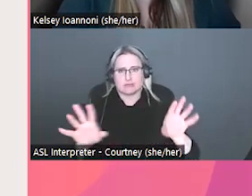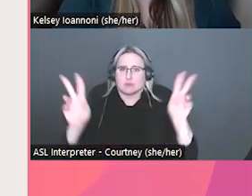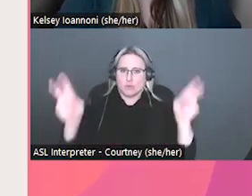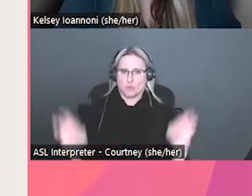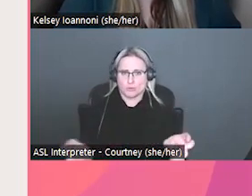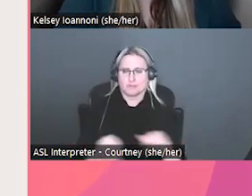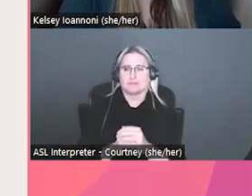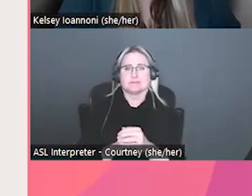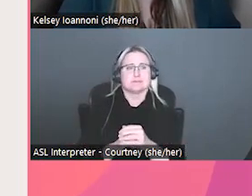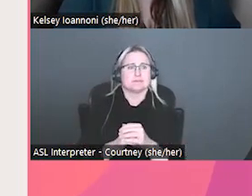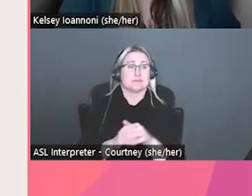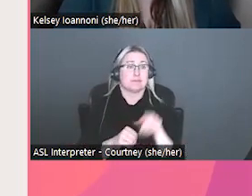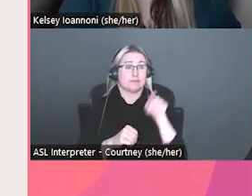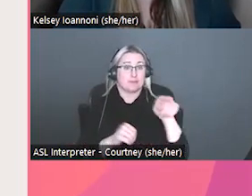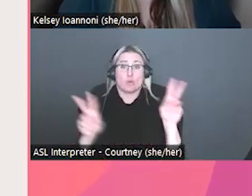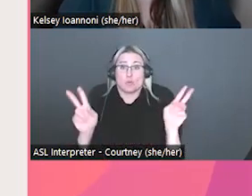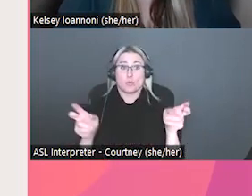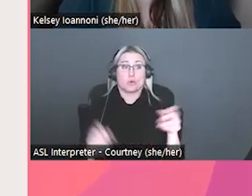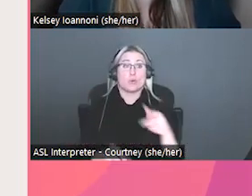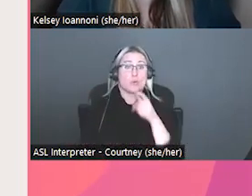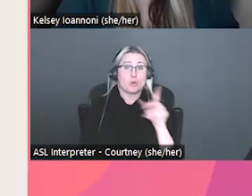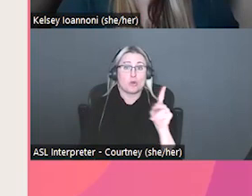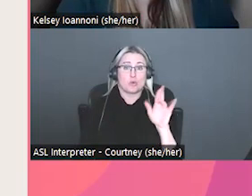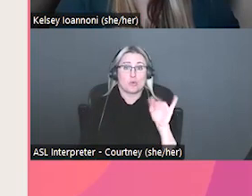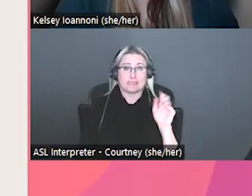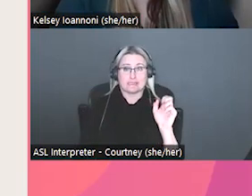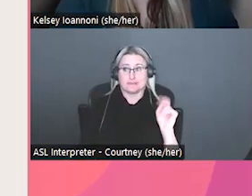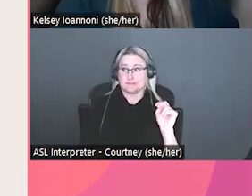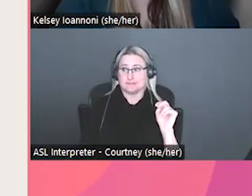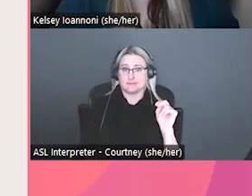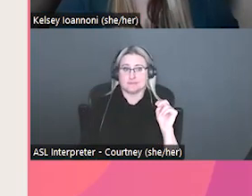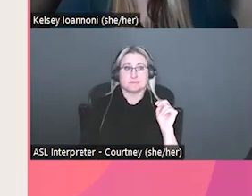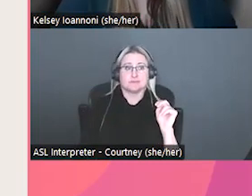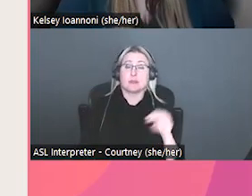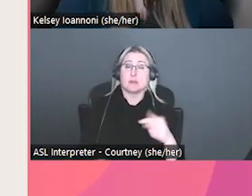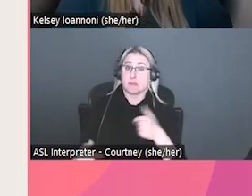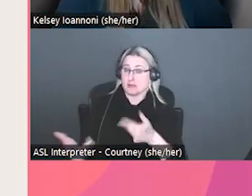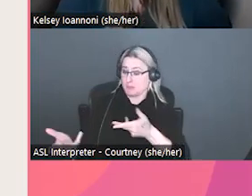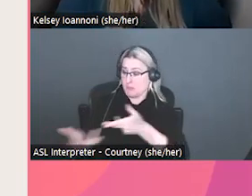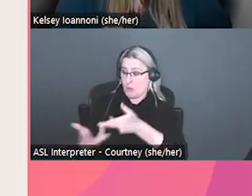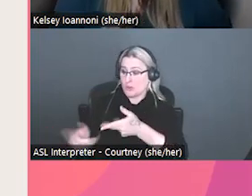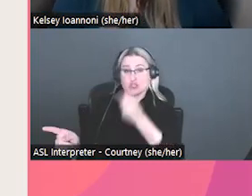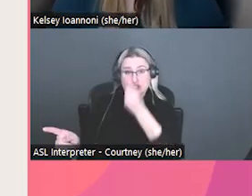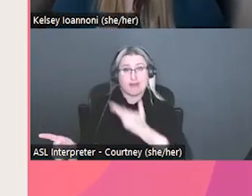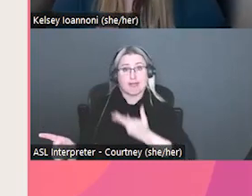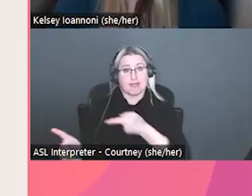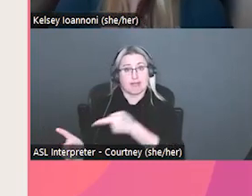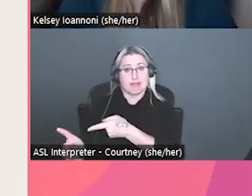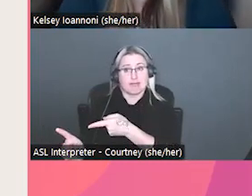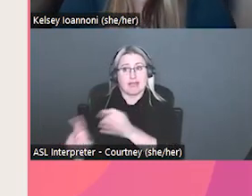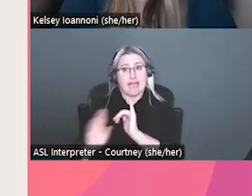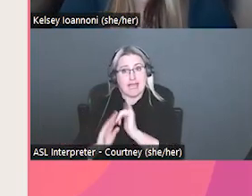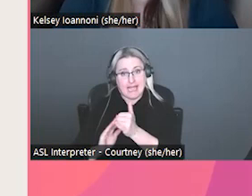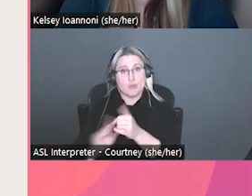I wanted to start by sharing this quote from Kristen. When I spoke to Kristen, she was telling me a bit about how